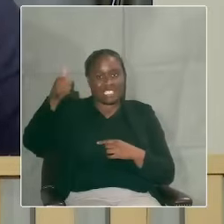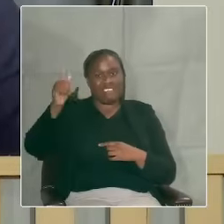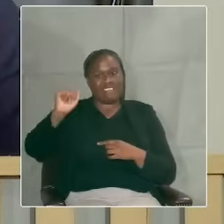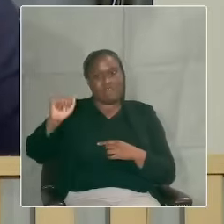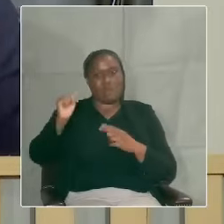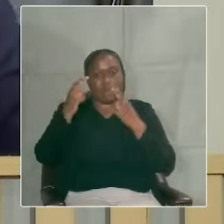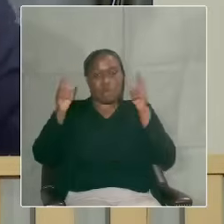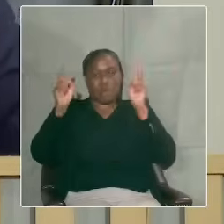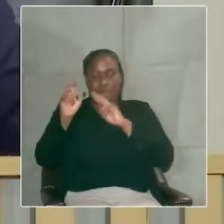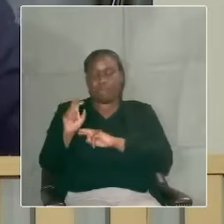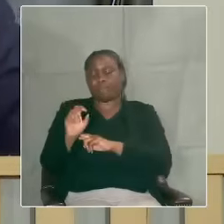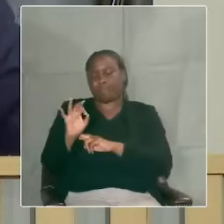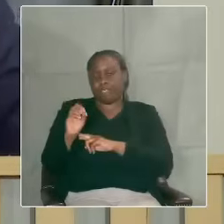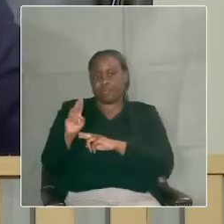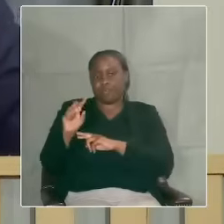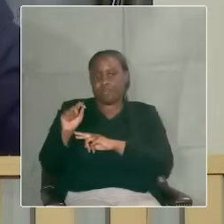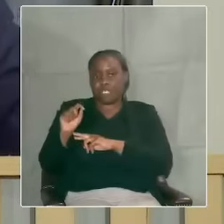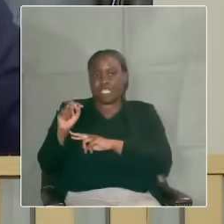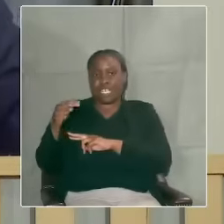Fort Hare